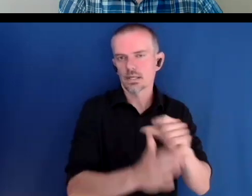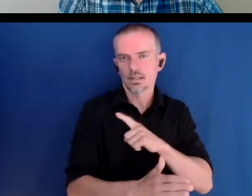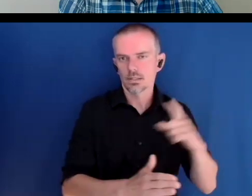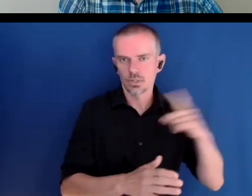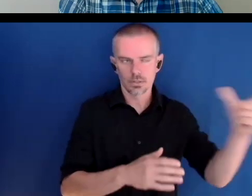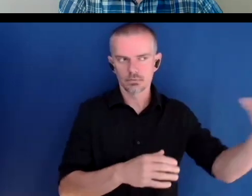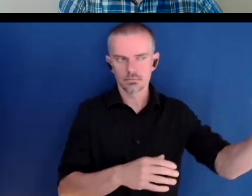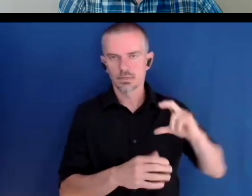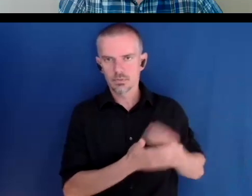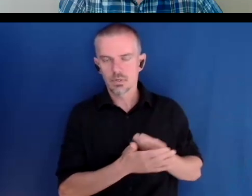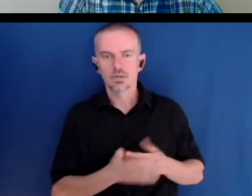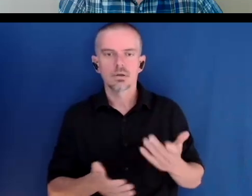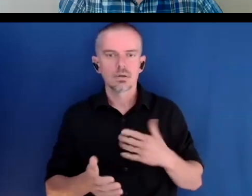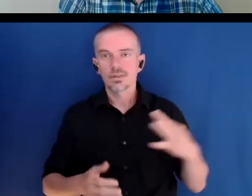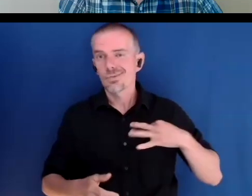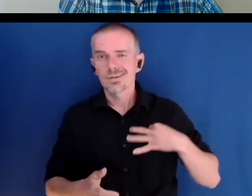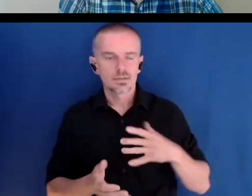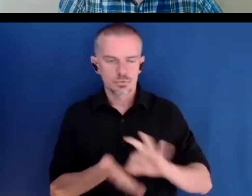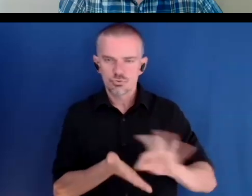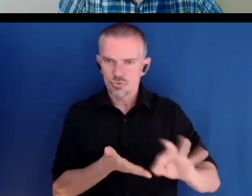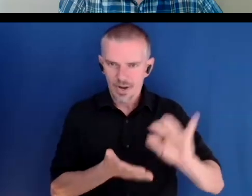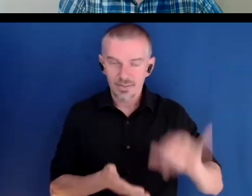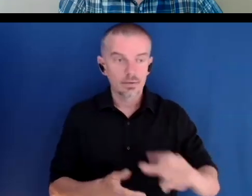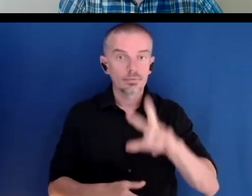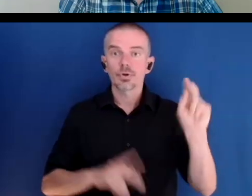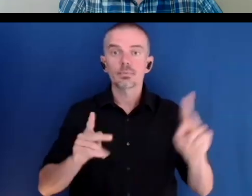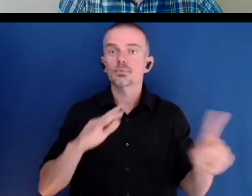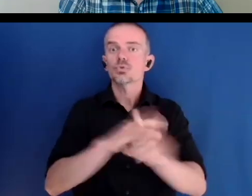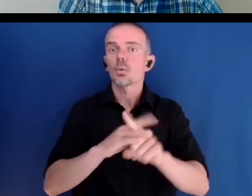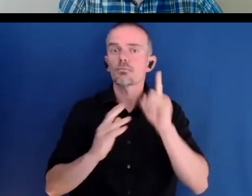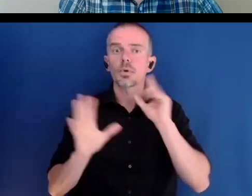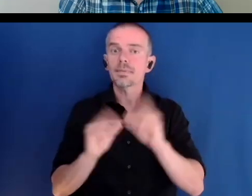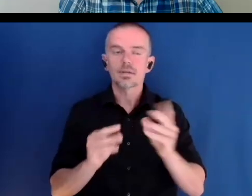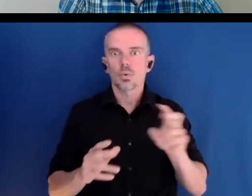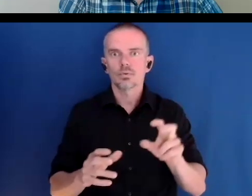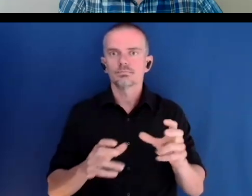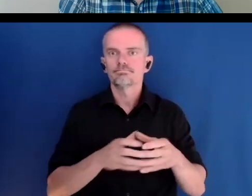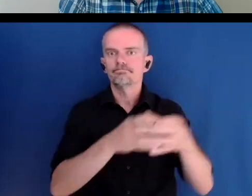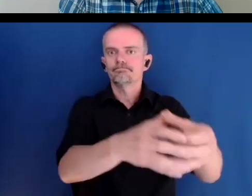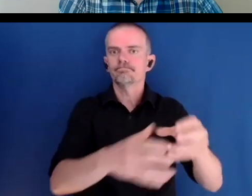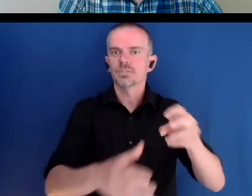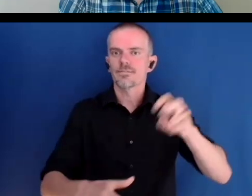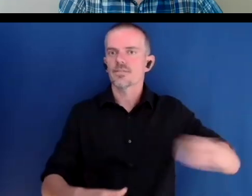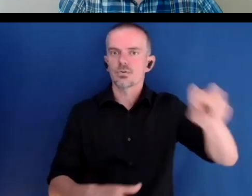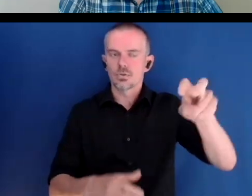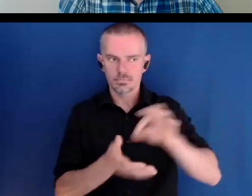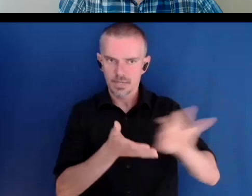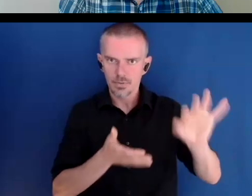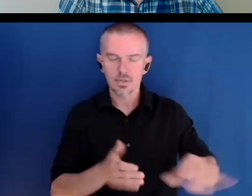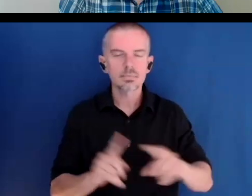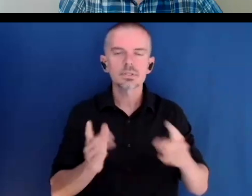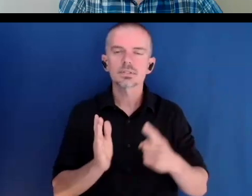those volunteer hours when you have 30 people show up for a meeting or for a field trip. But sometimes those